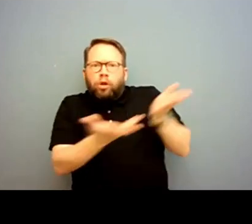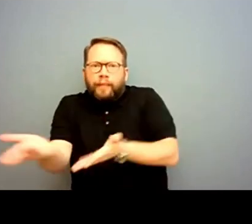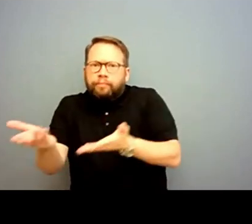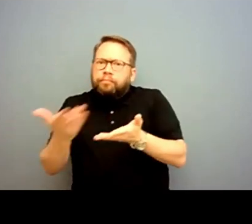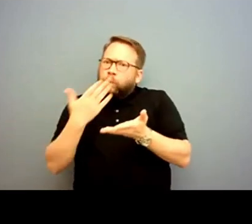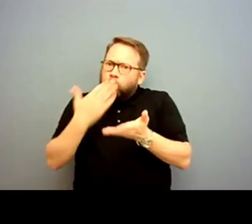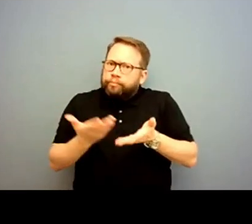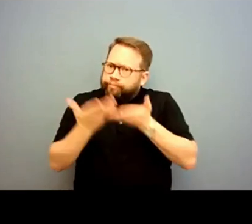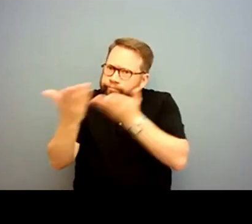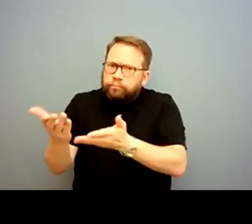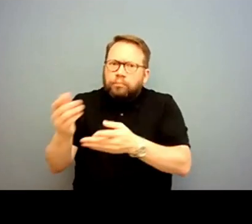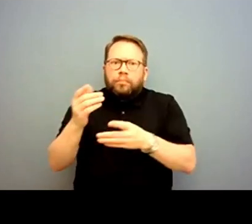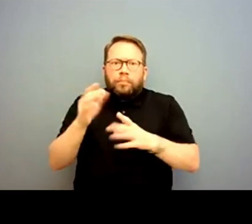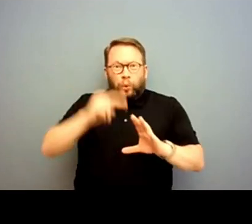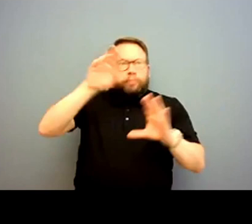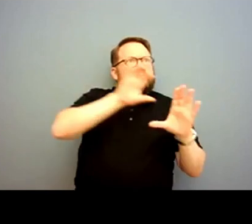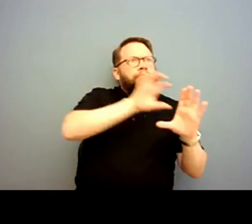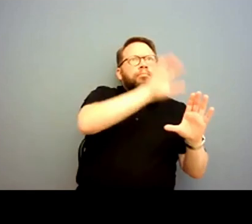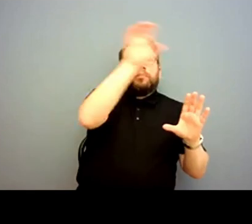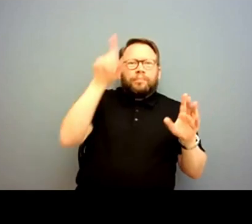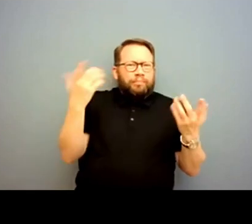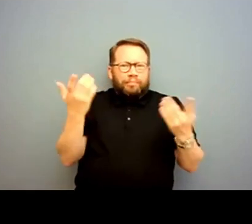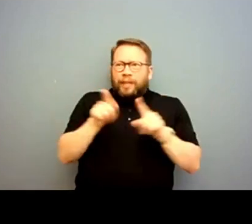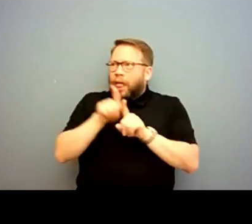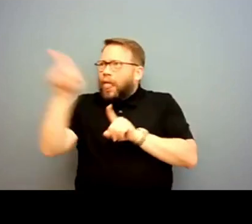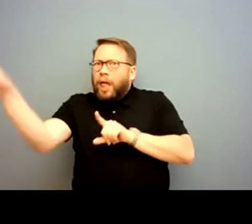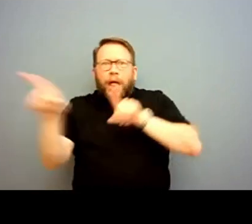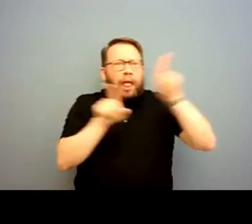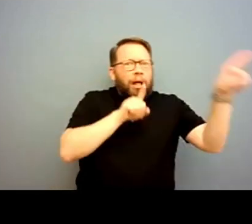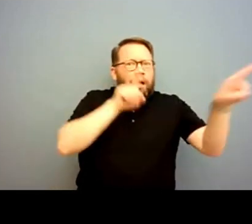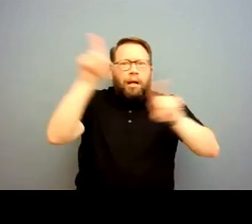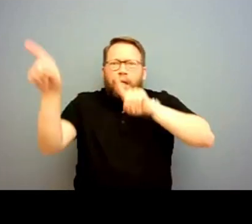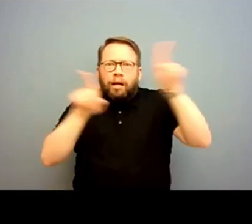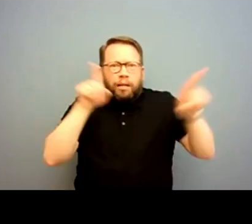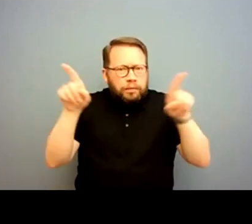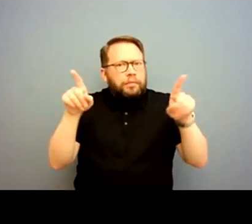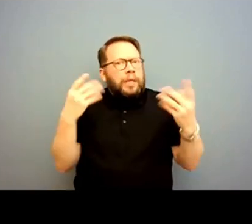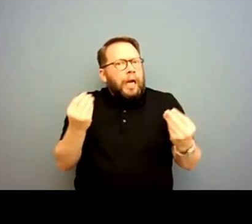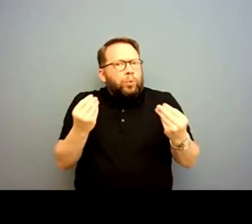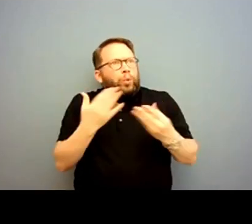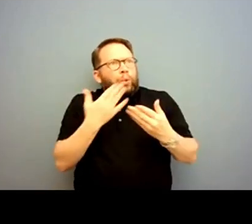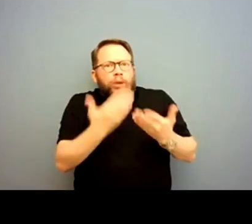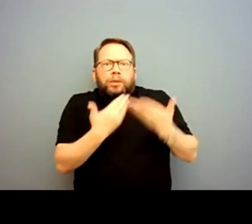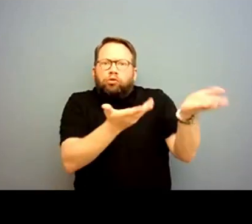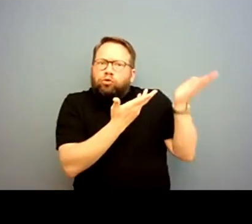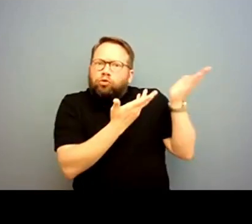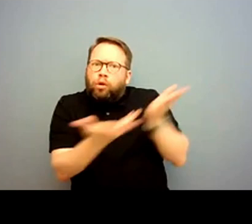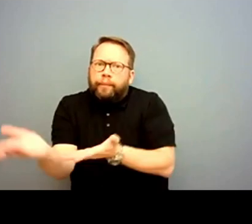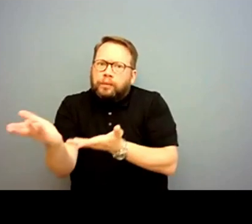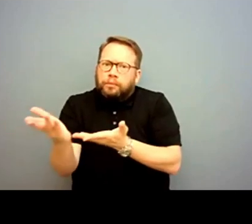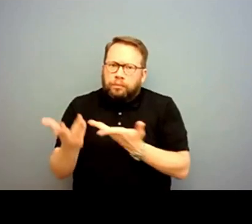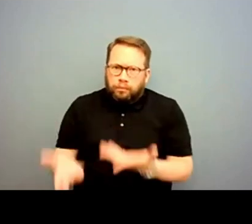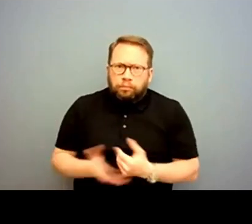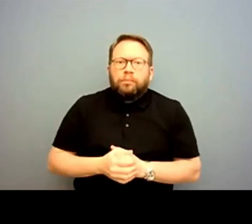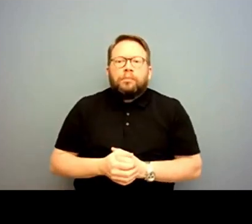The different languages and identities enrich the Arctic area, but can also cause challenges for those